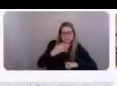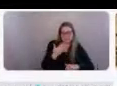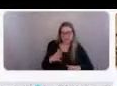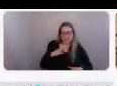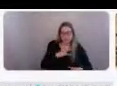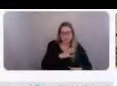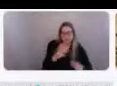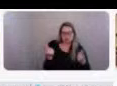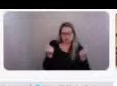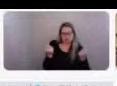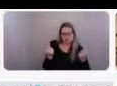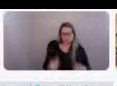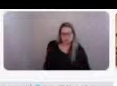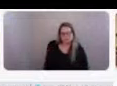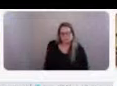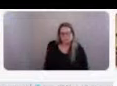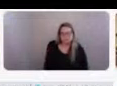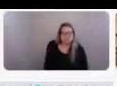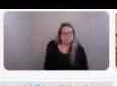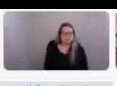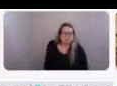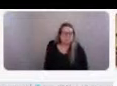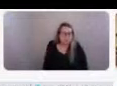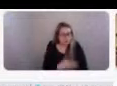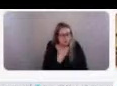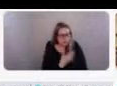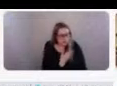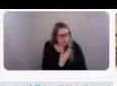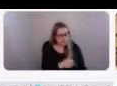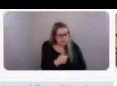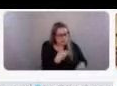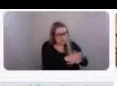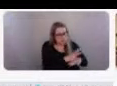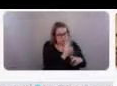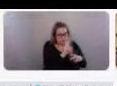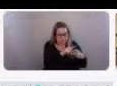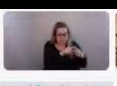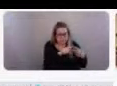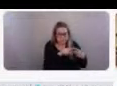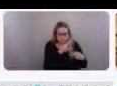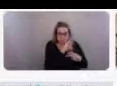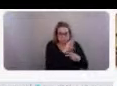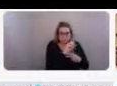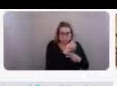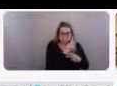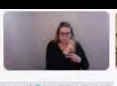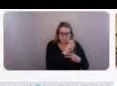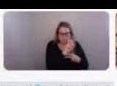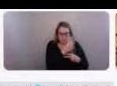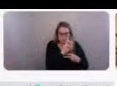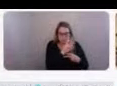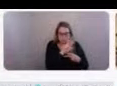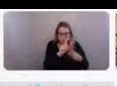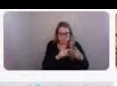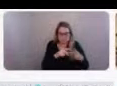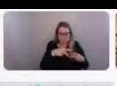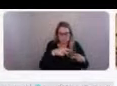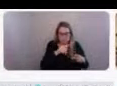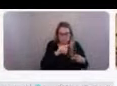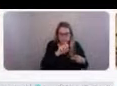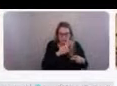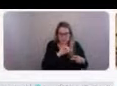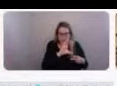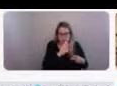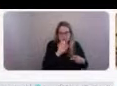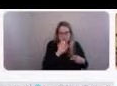you're doing thank you our next two speakers will be mike krakowski and patricia thomas all right and